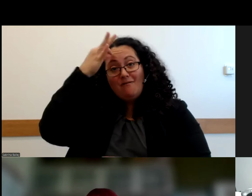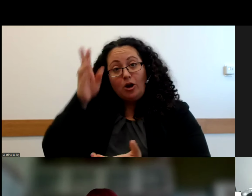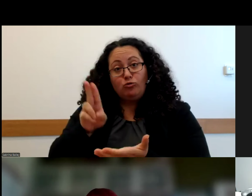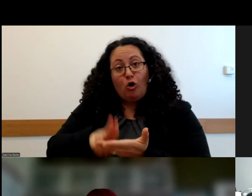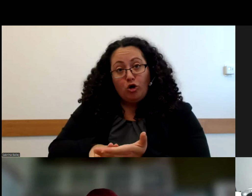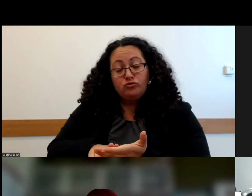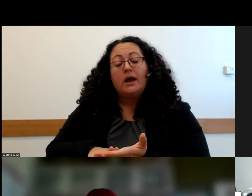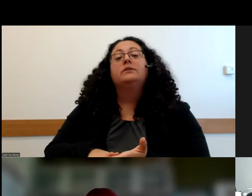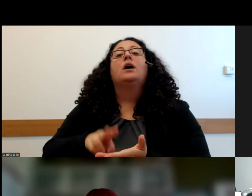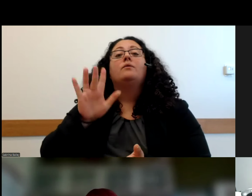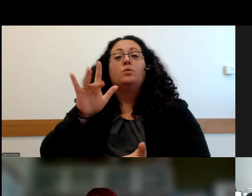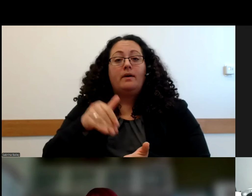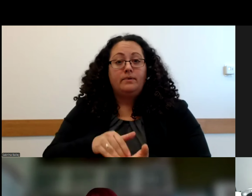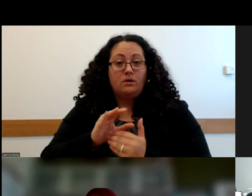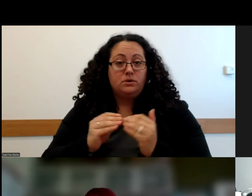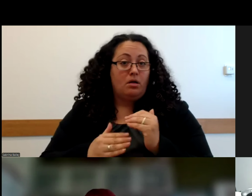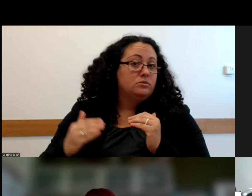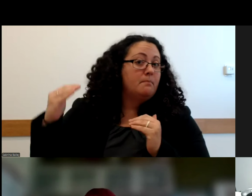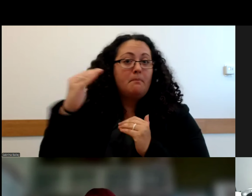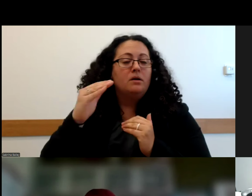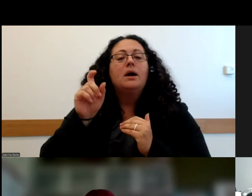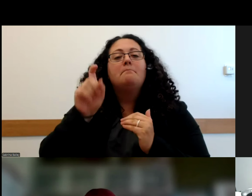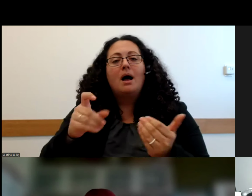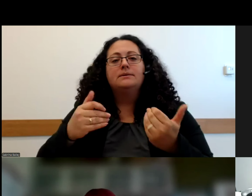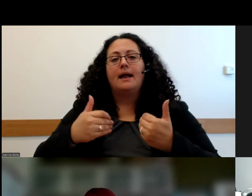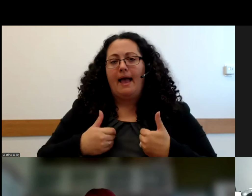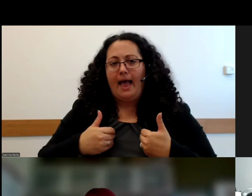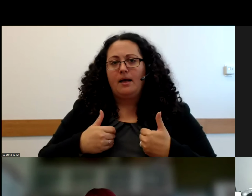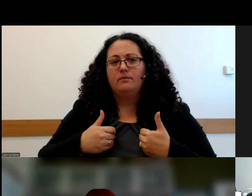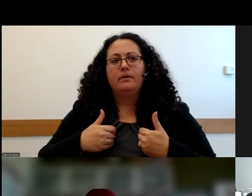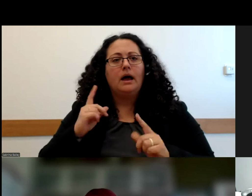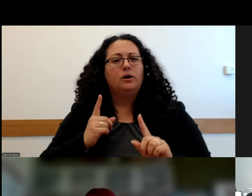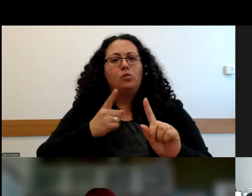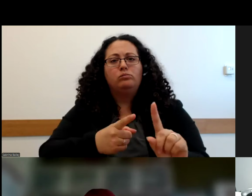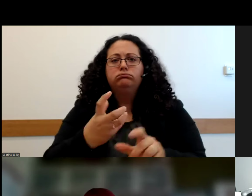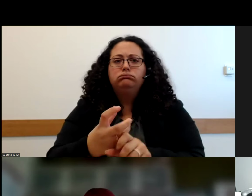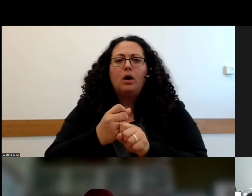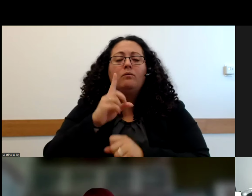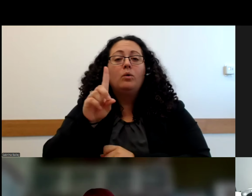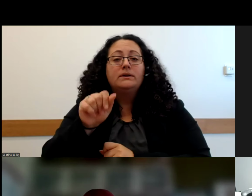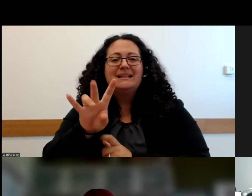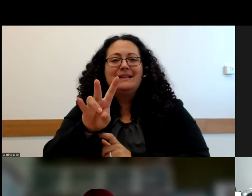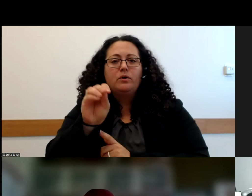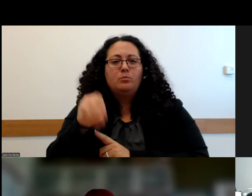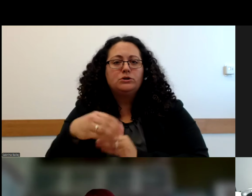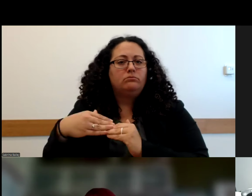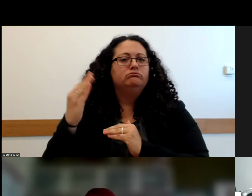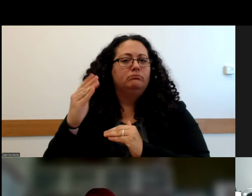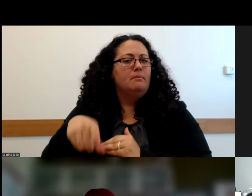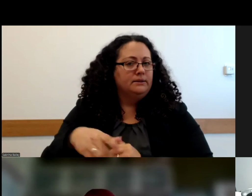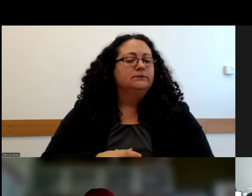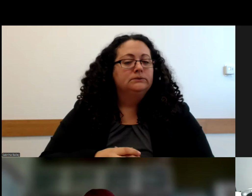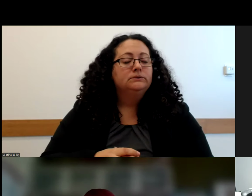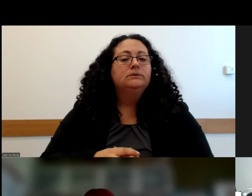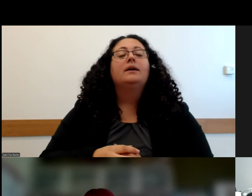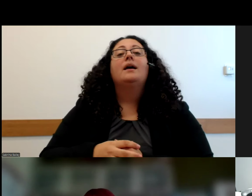of $25,000 or more must have an attainment goal for people with disabilities of 7% or higher. And